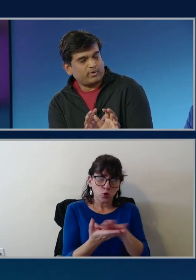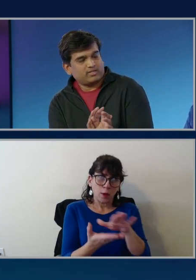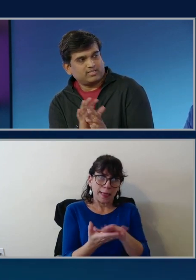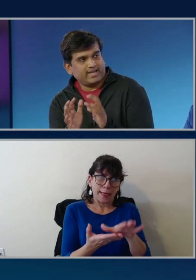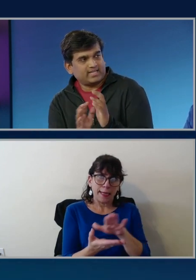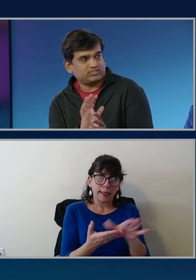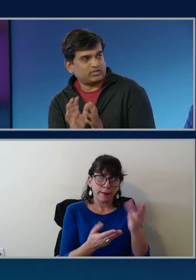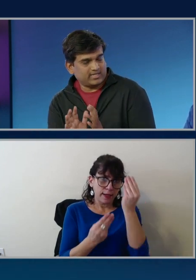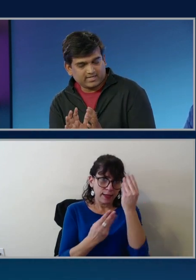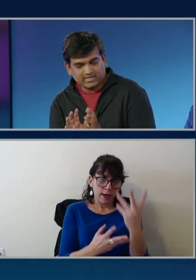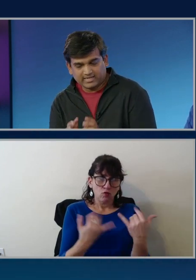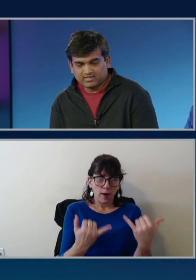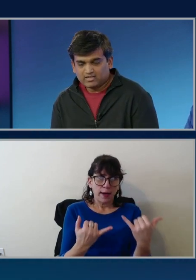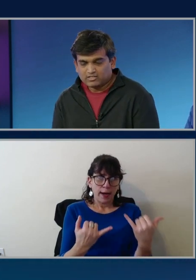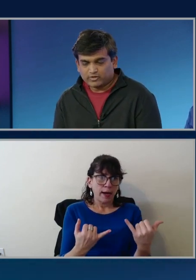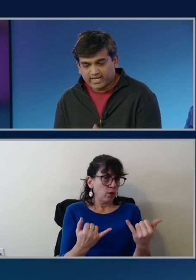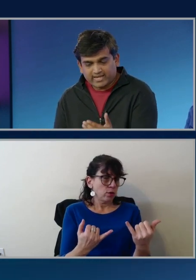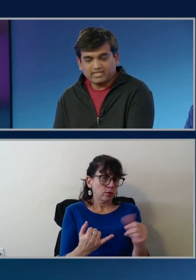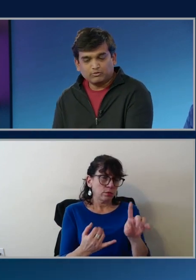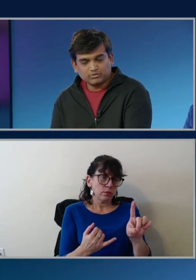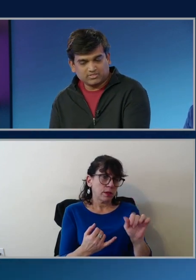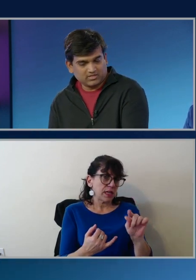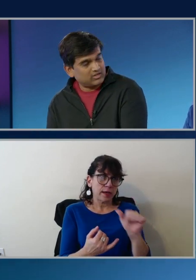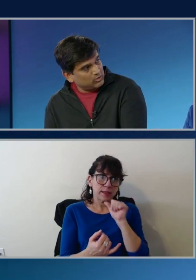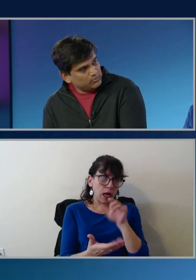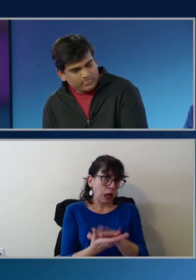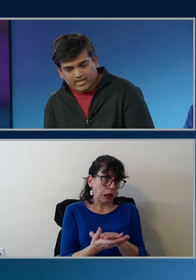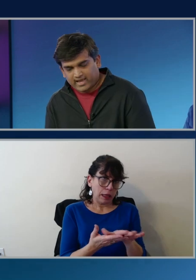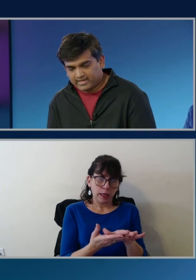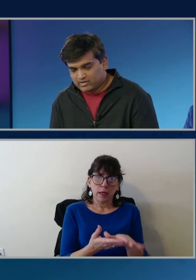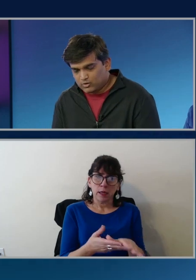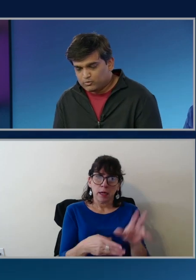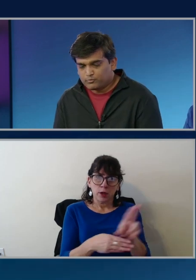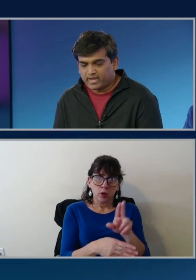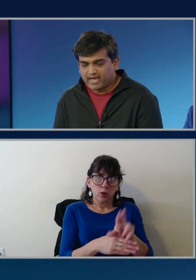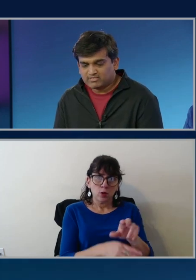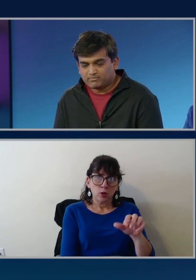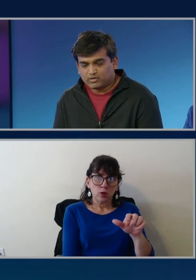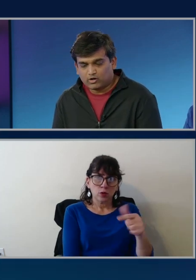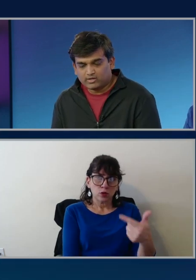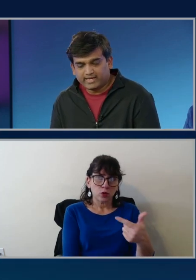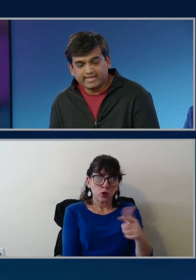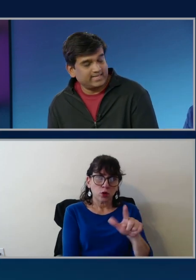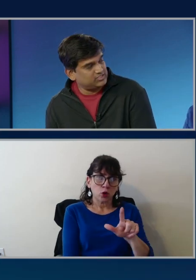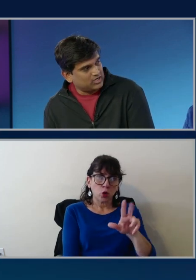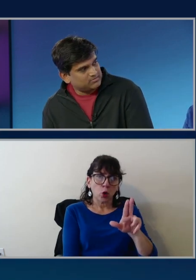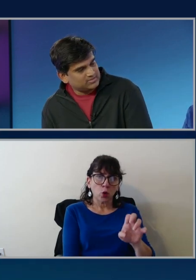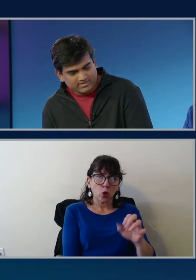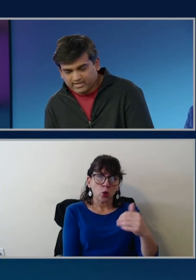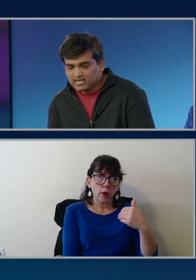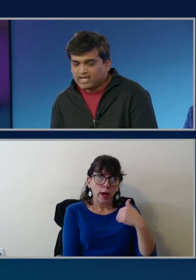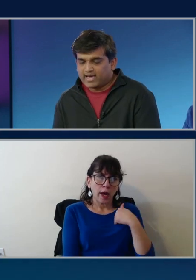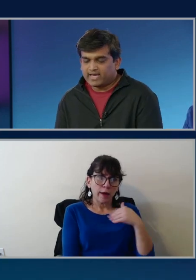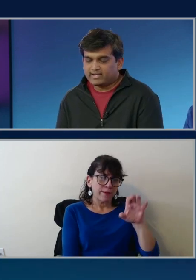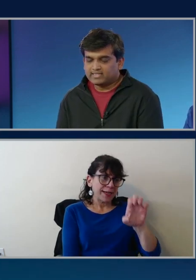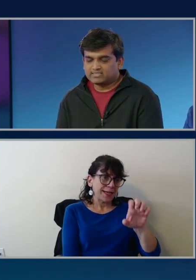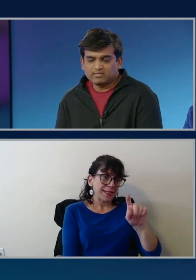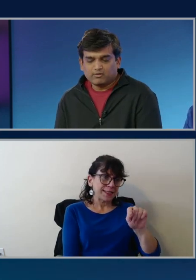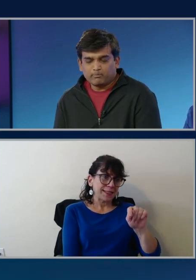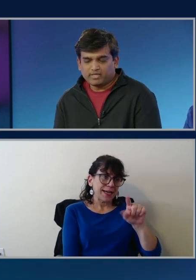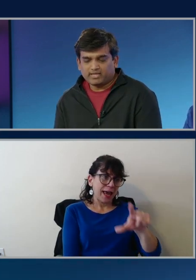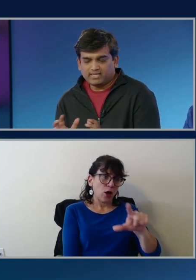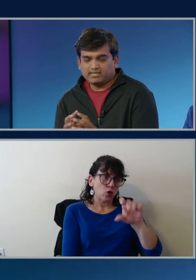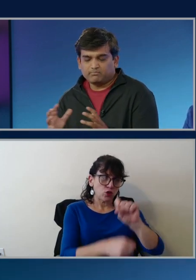this moment, the data is not that cleaned. So again, I used Glue, and in Glue, we have something called ETL jobs, right? And